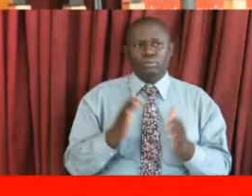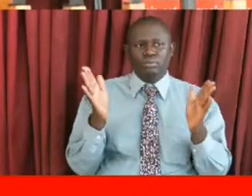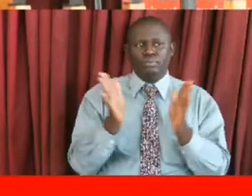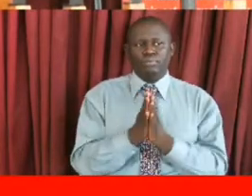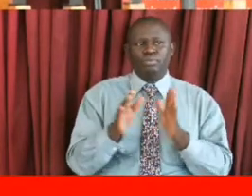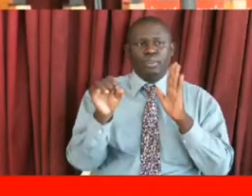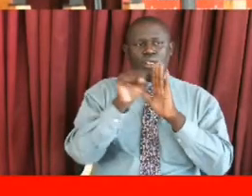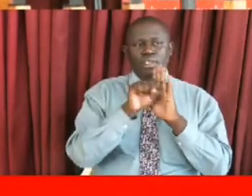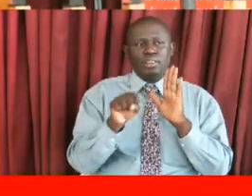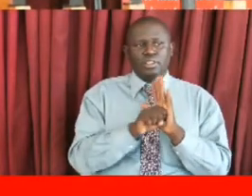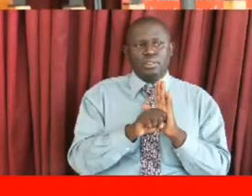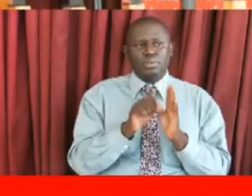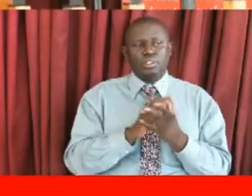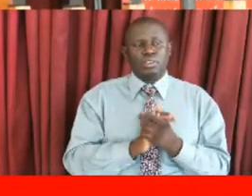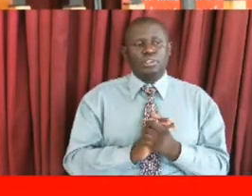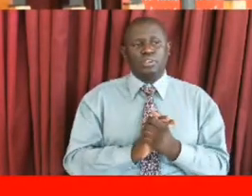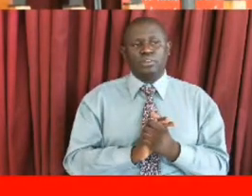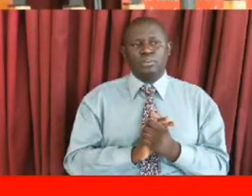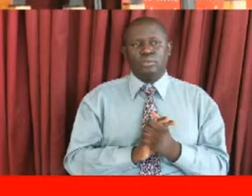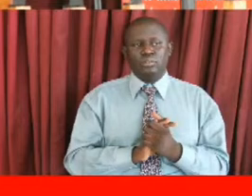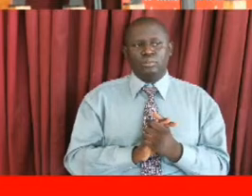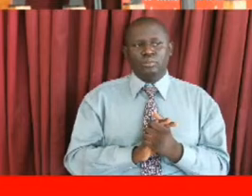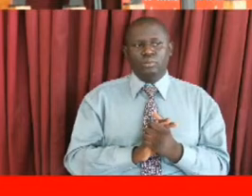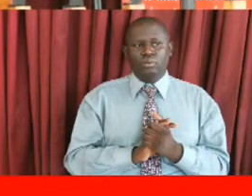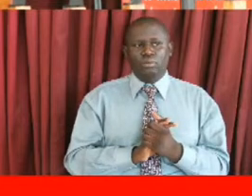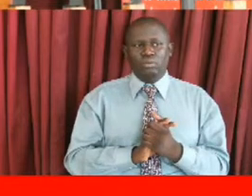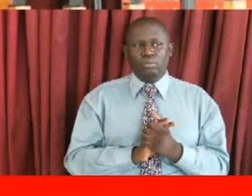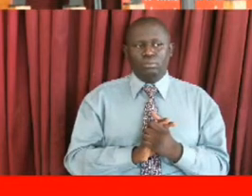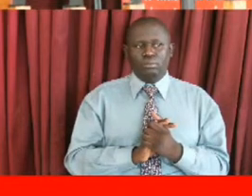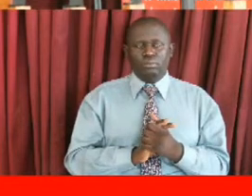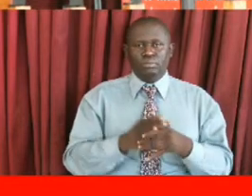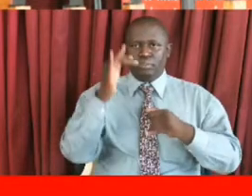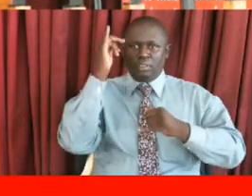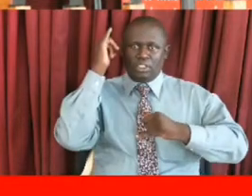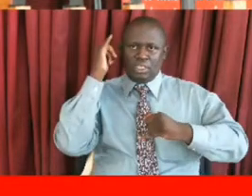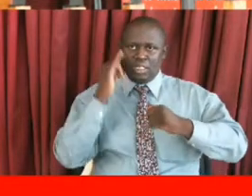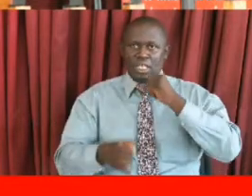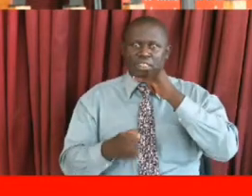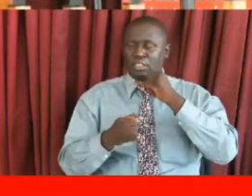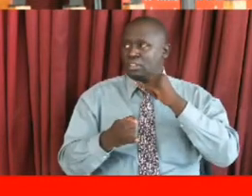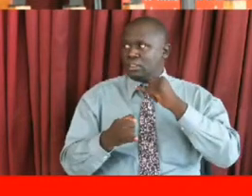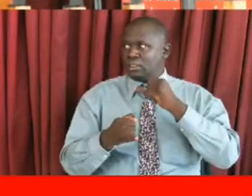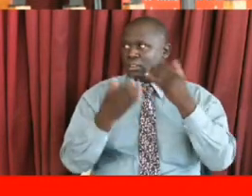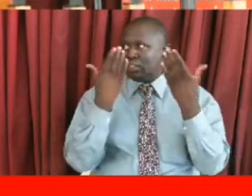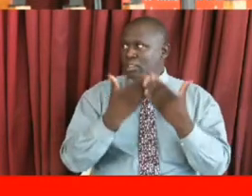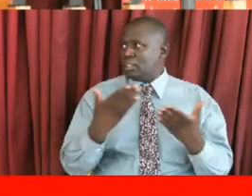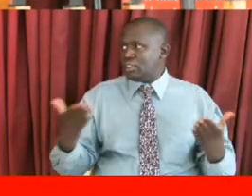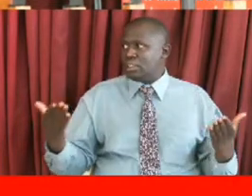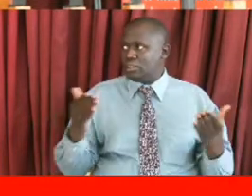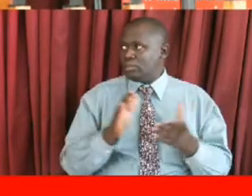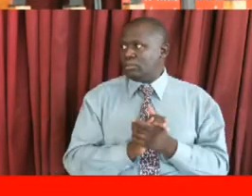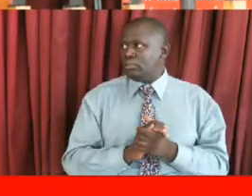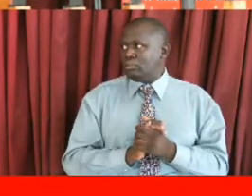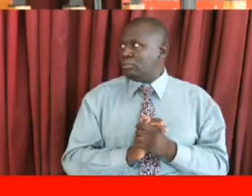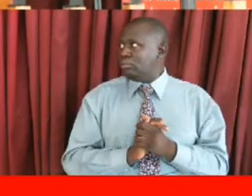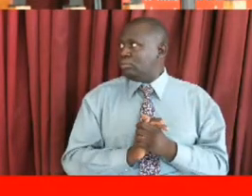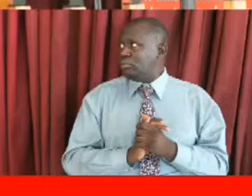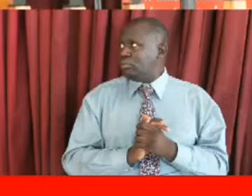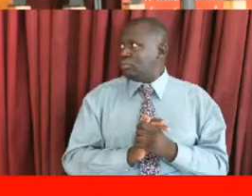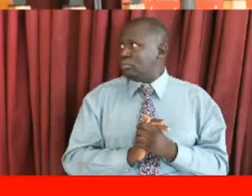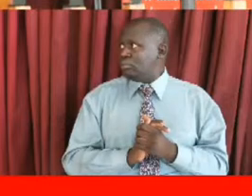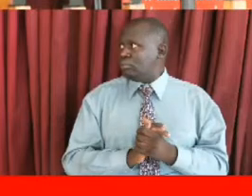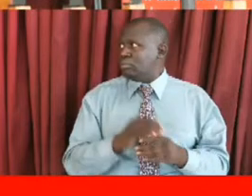subject is the last thing is his